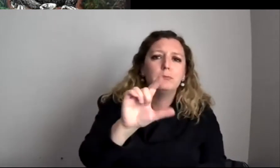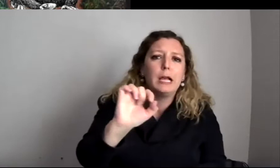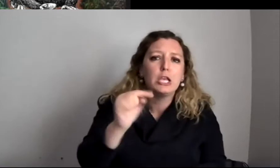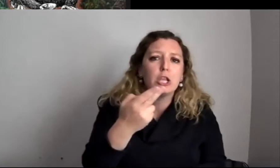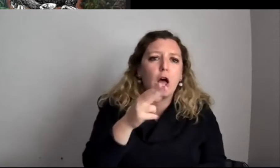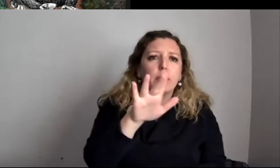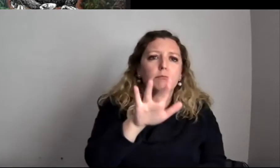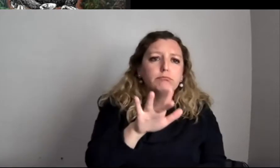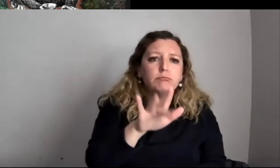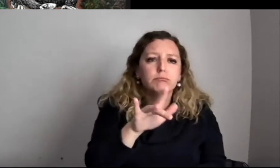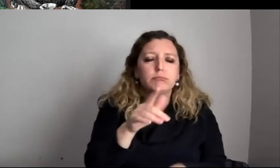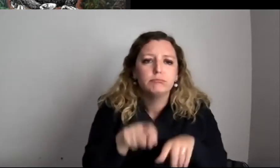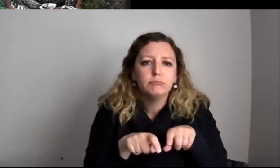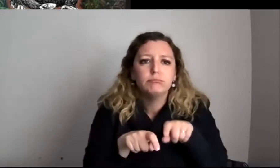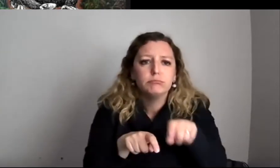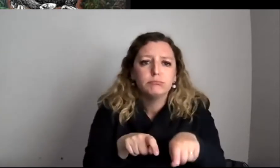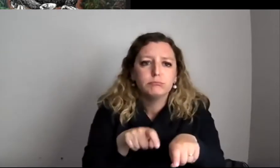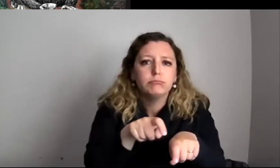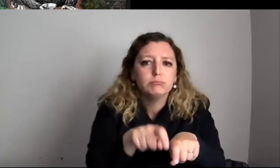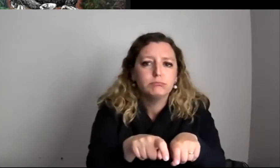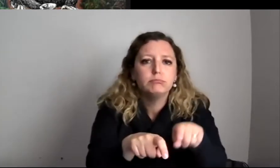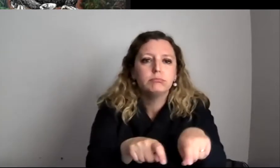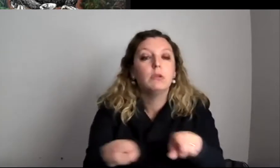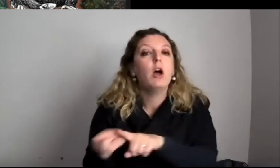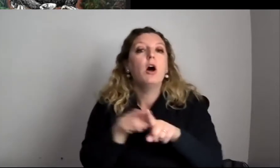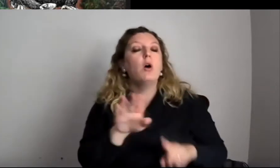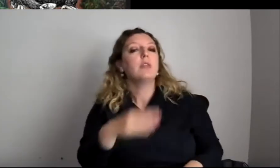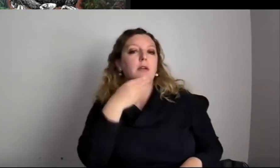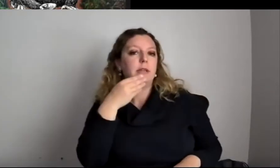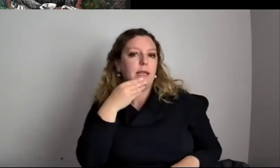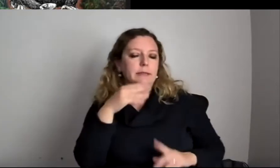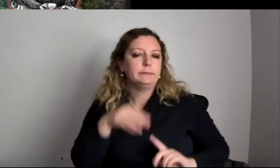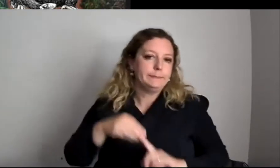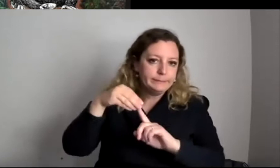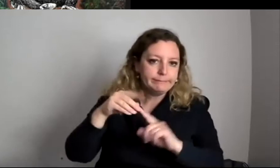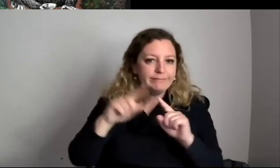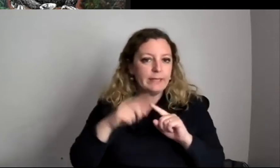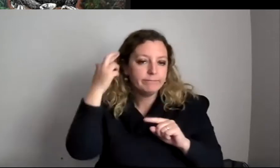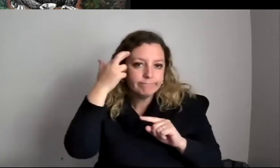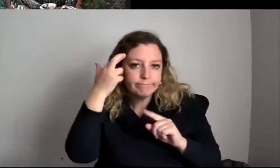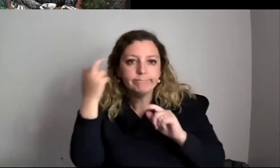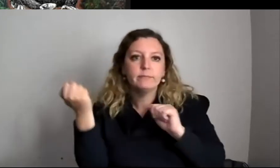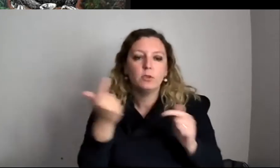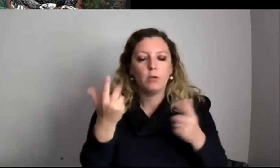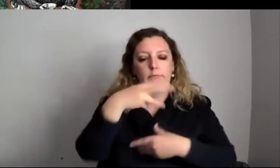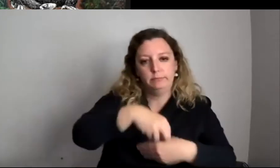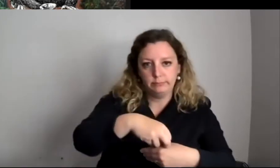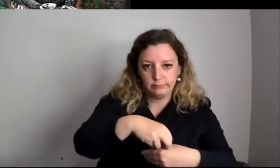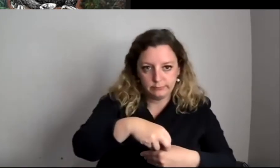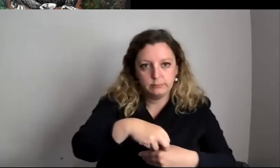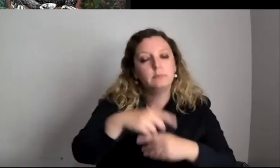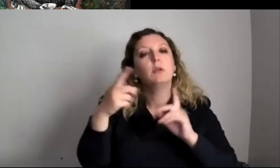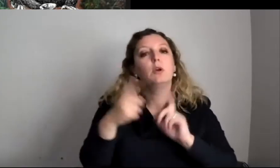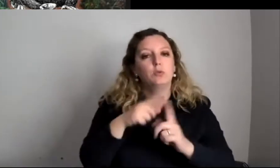area habitat, and also dietary specializations. These different factors all play in together